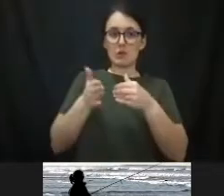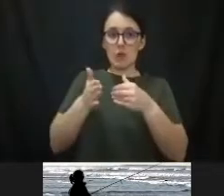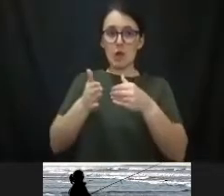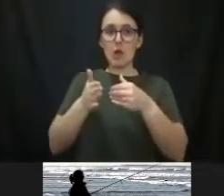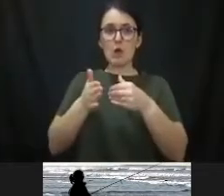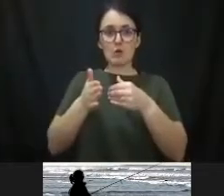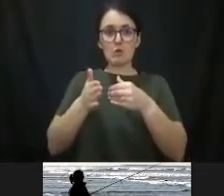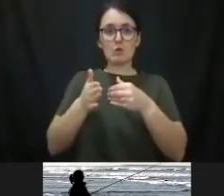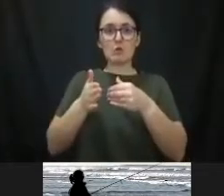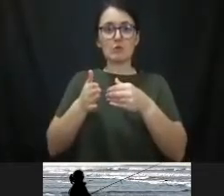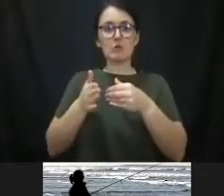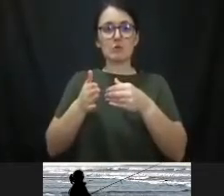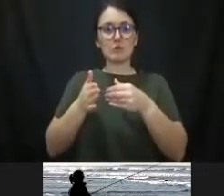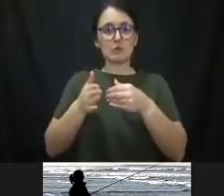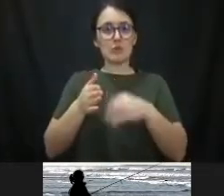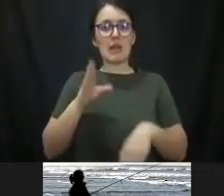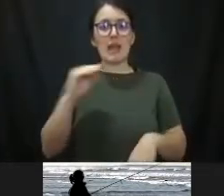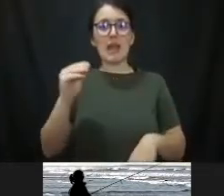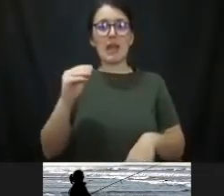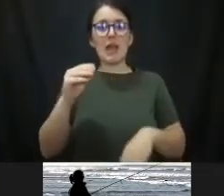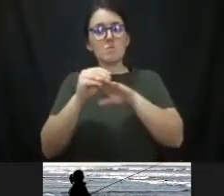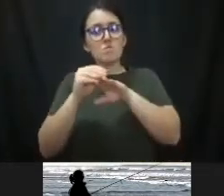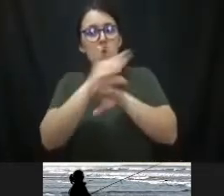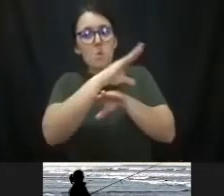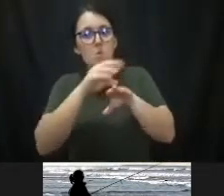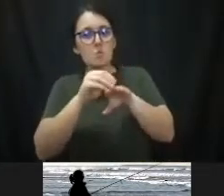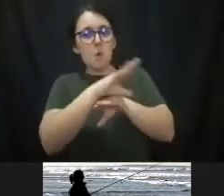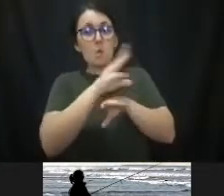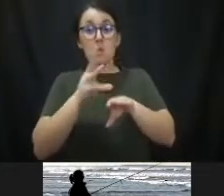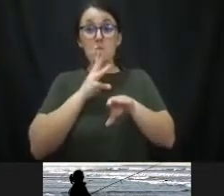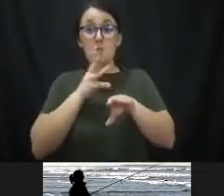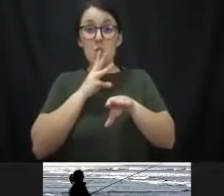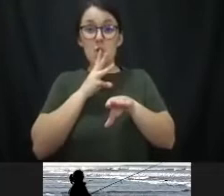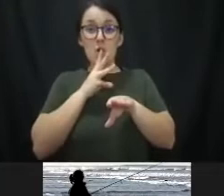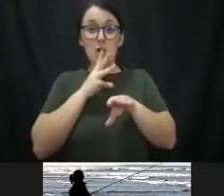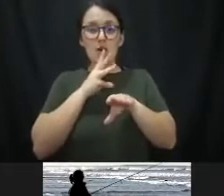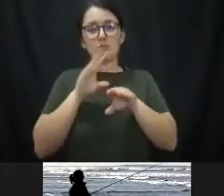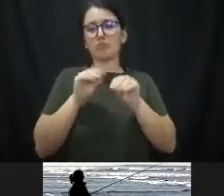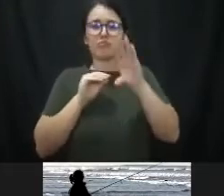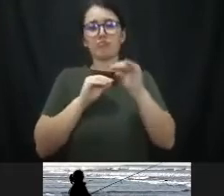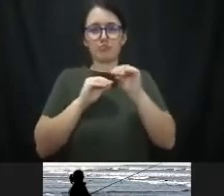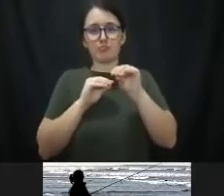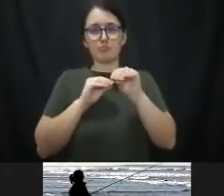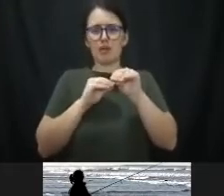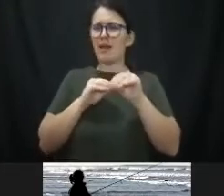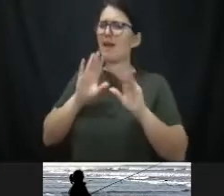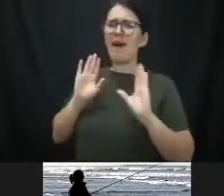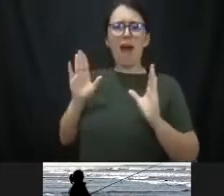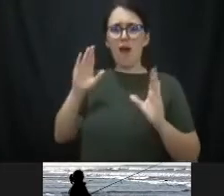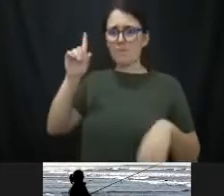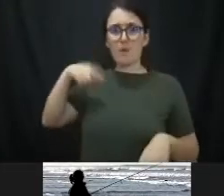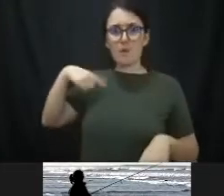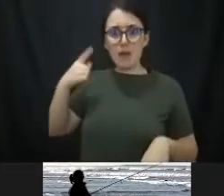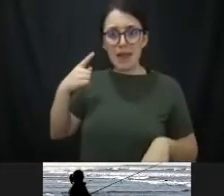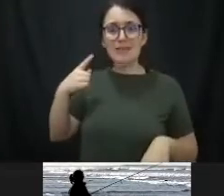Kita, and he would blow in her face, and he'd go, and Kita would go nuts. And